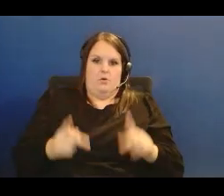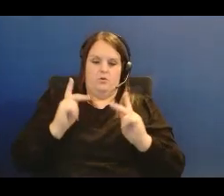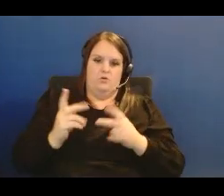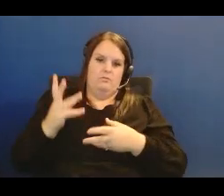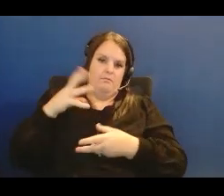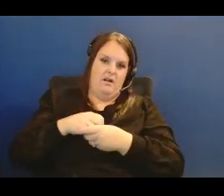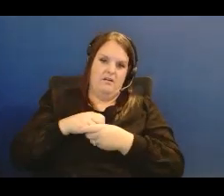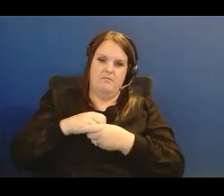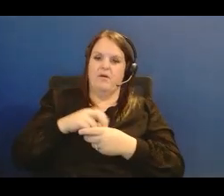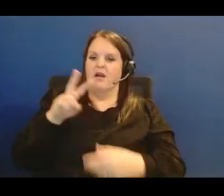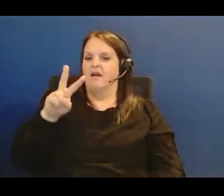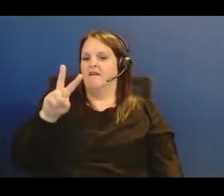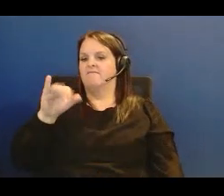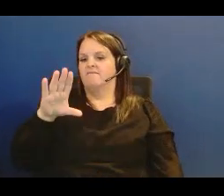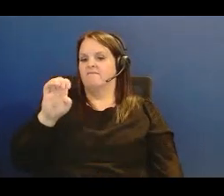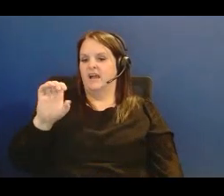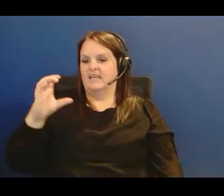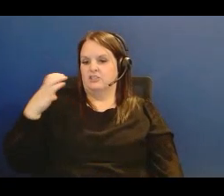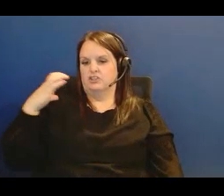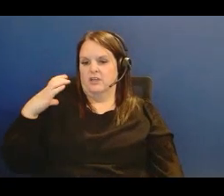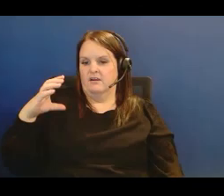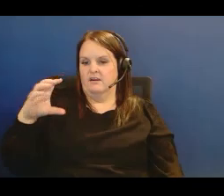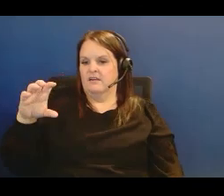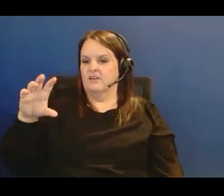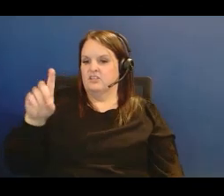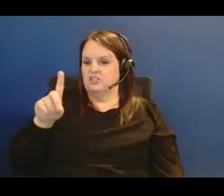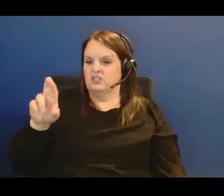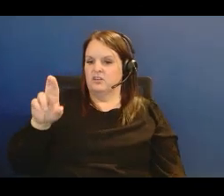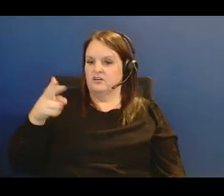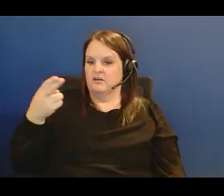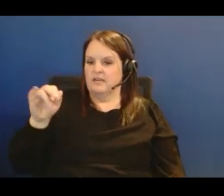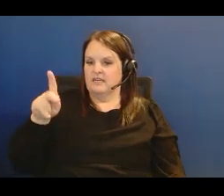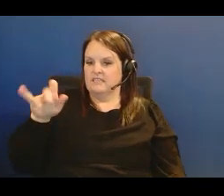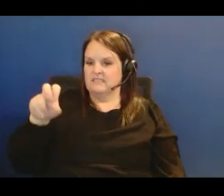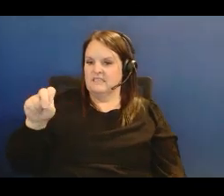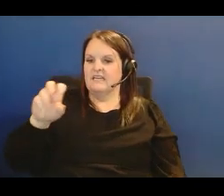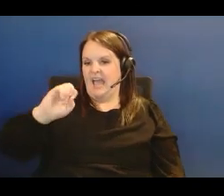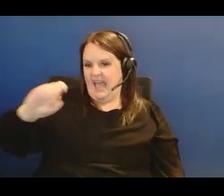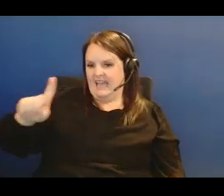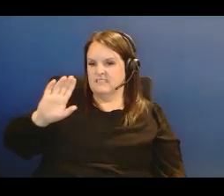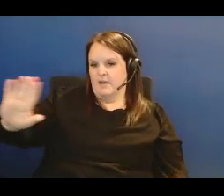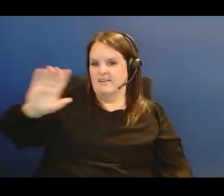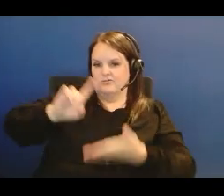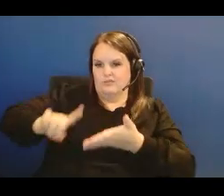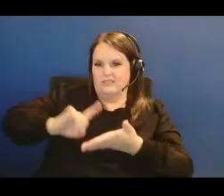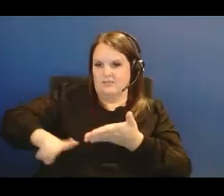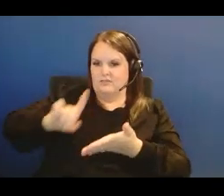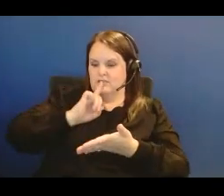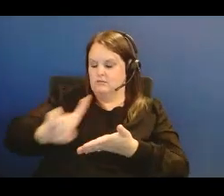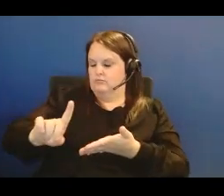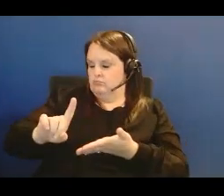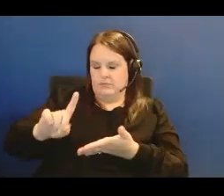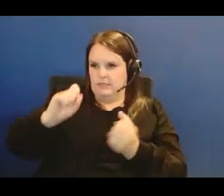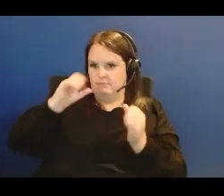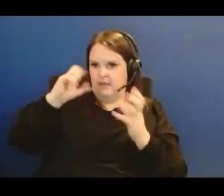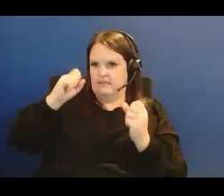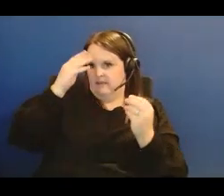chair, Dr. Samuel Hickson, and ask him more about the information and the research that they were doing into that, it was very enlightening